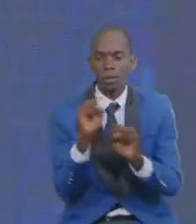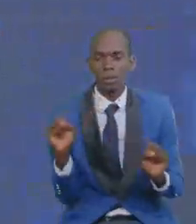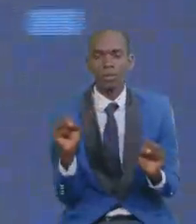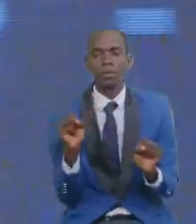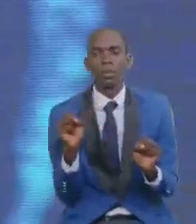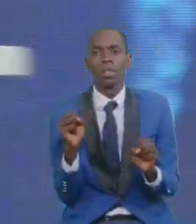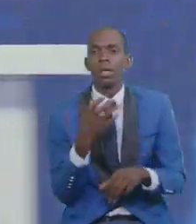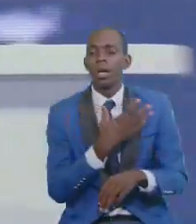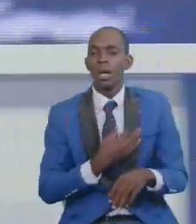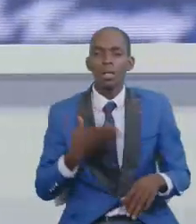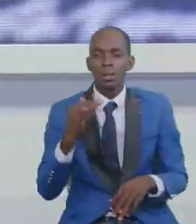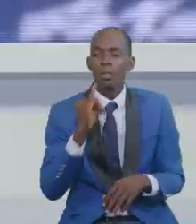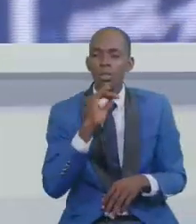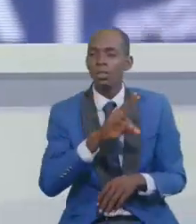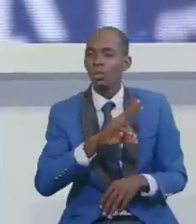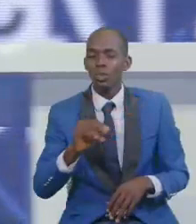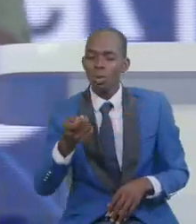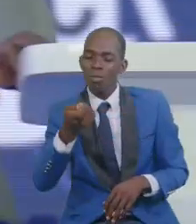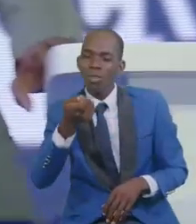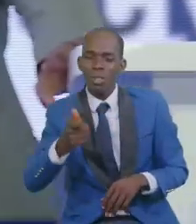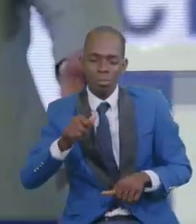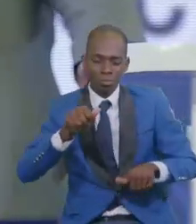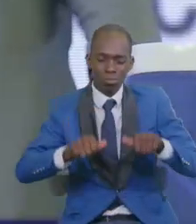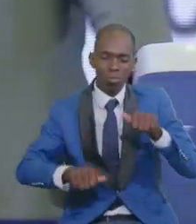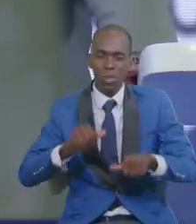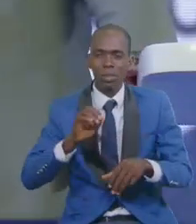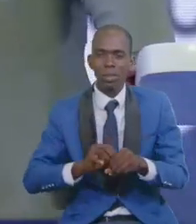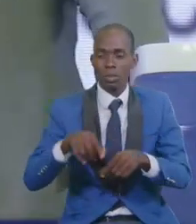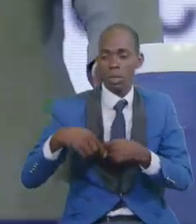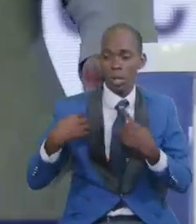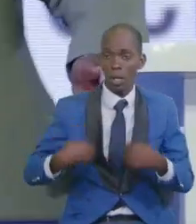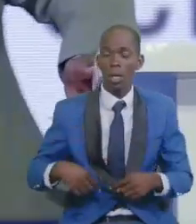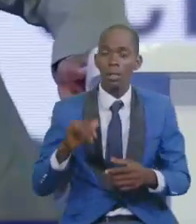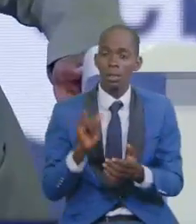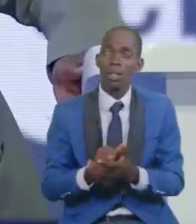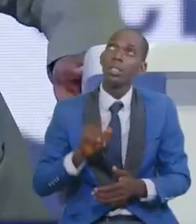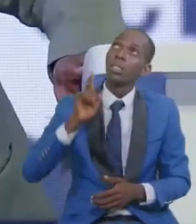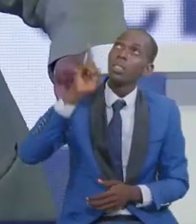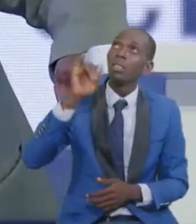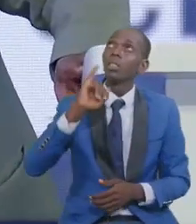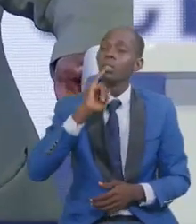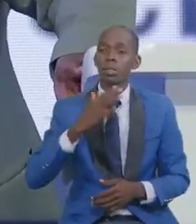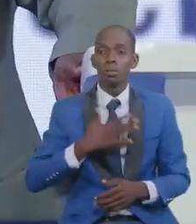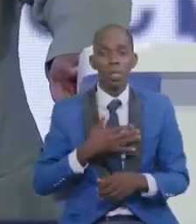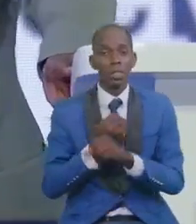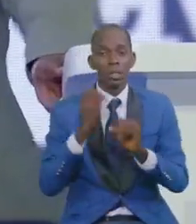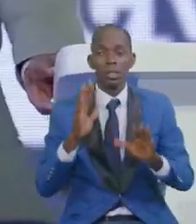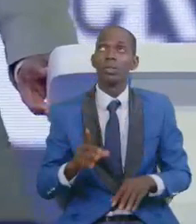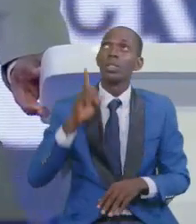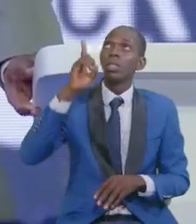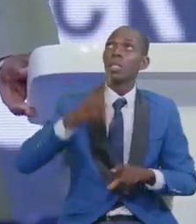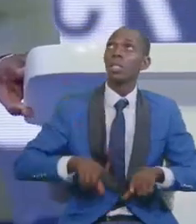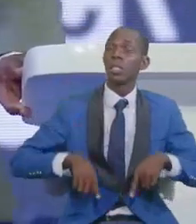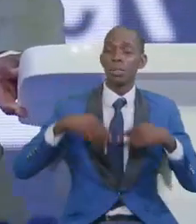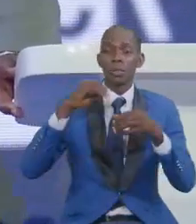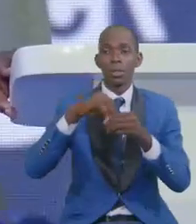And there is no iota of doubt in your heart. He is my Savior. He lives in me